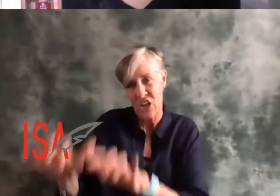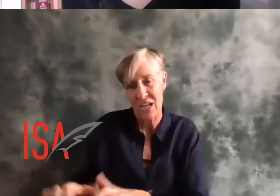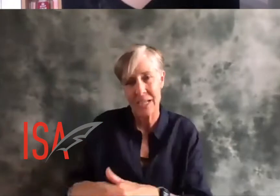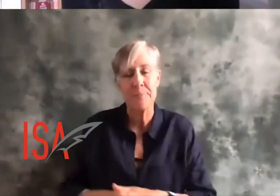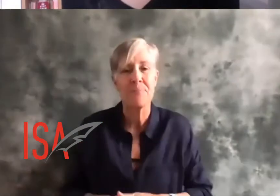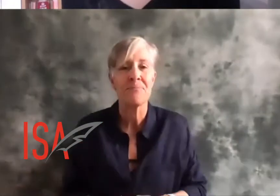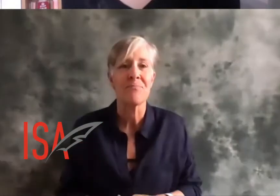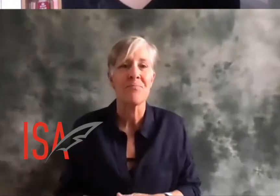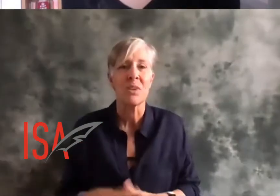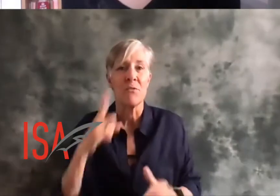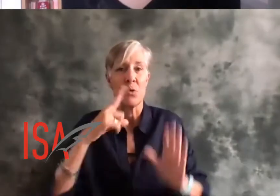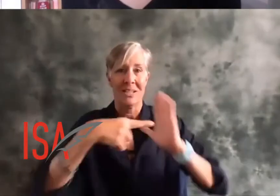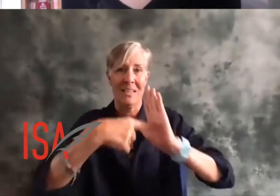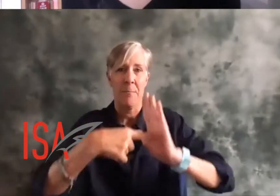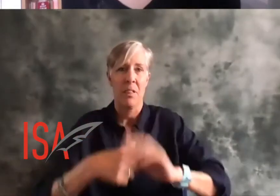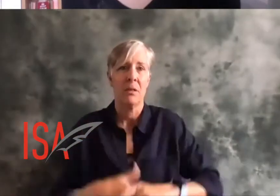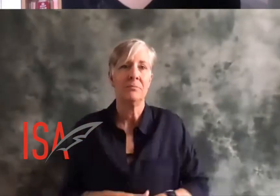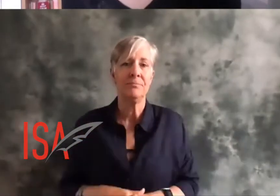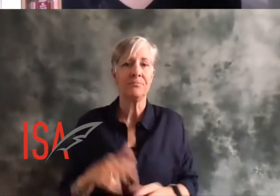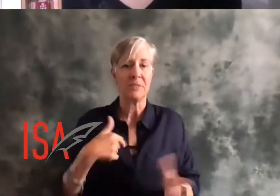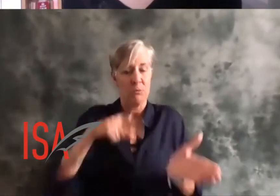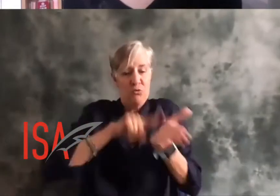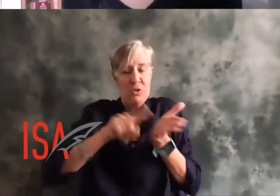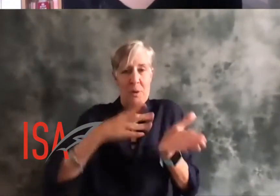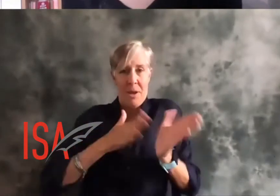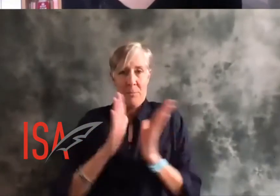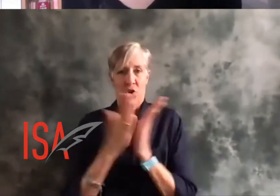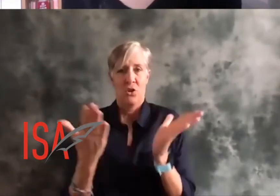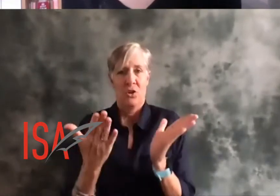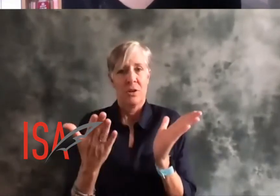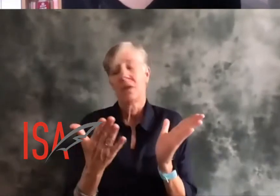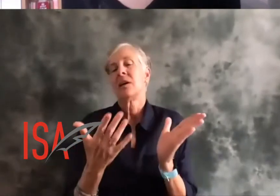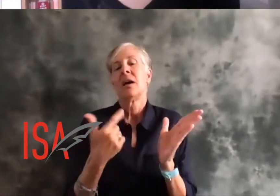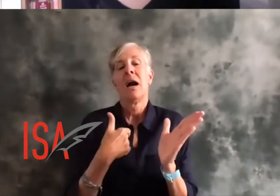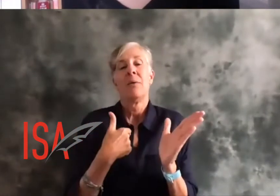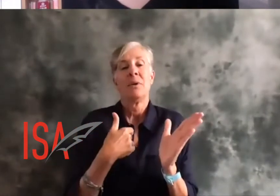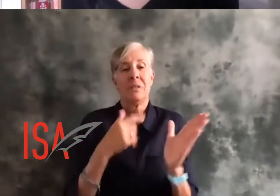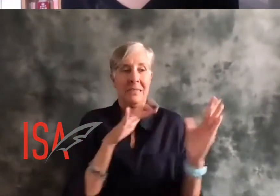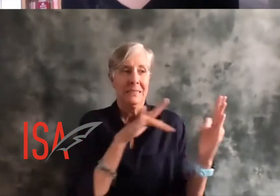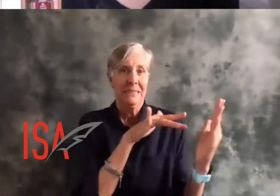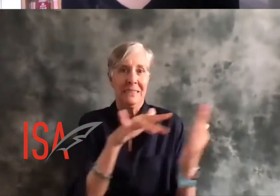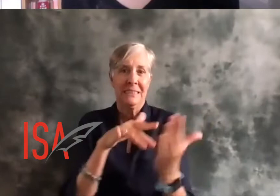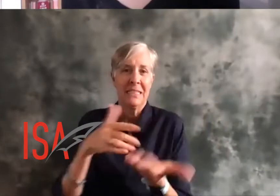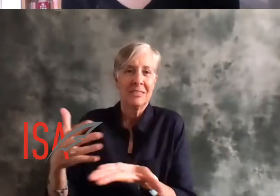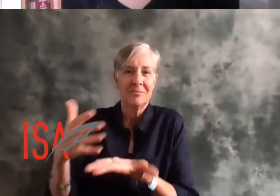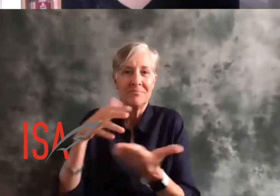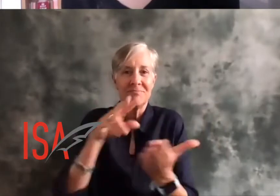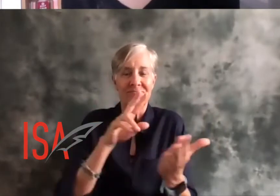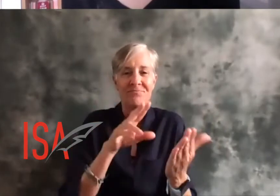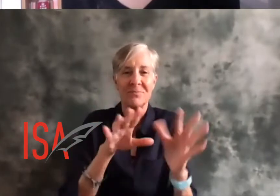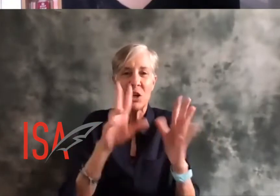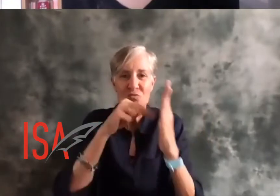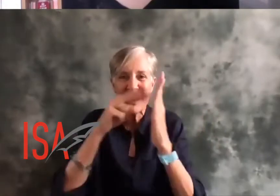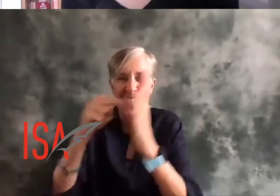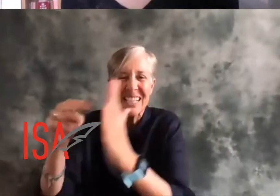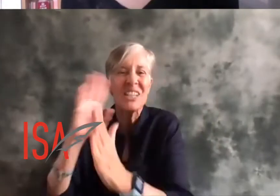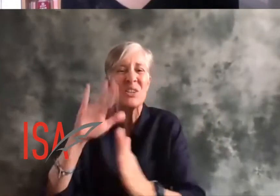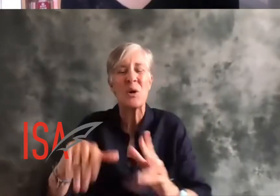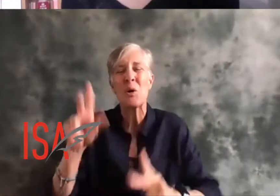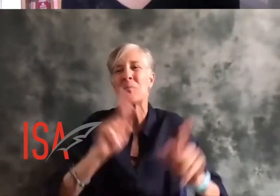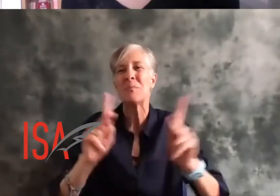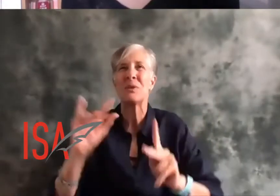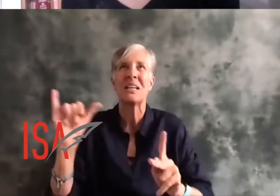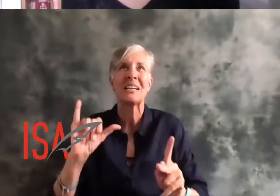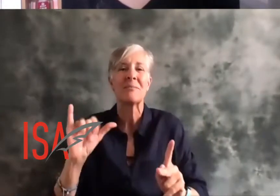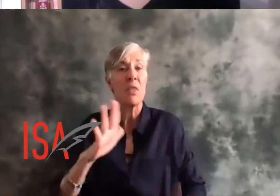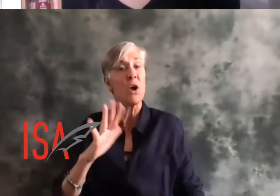you, like, for example, when I was researching for my book, I was finding all these studies, and like, it really, you know, people's like, their